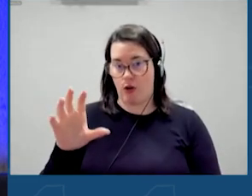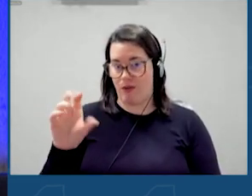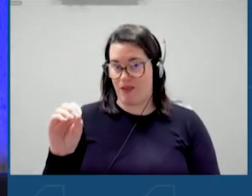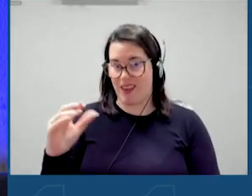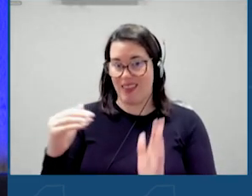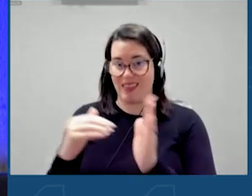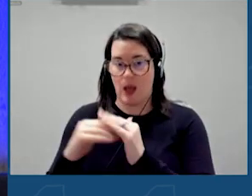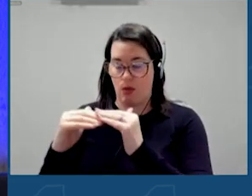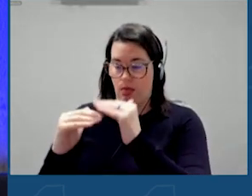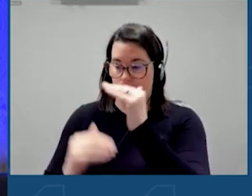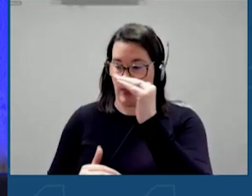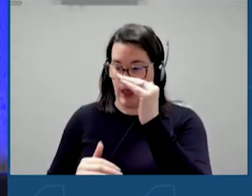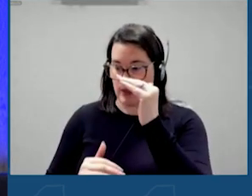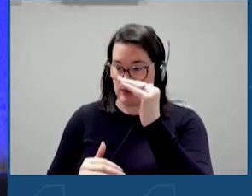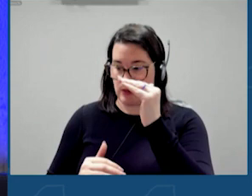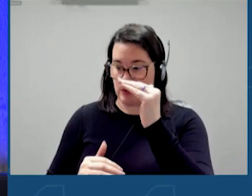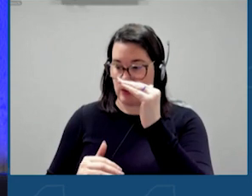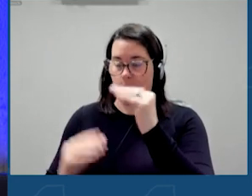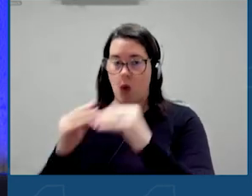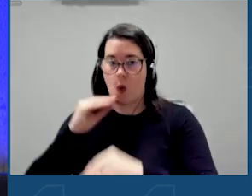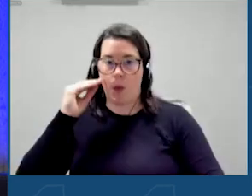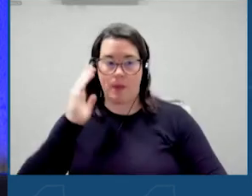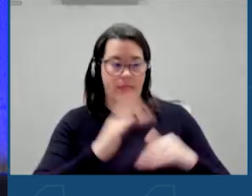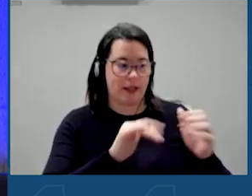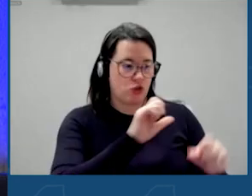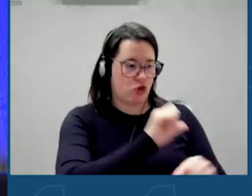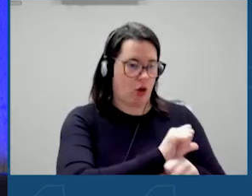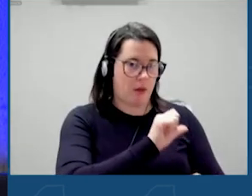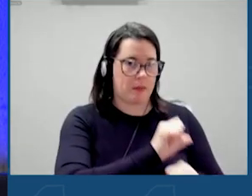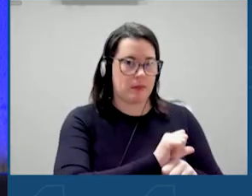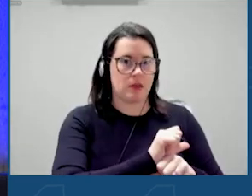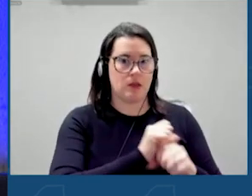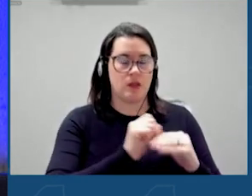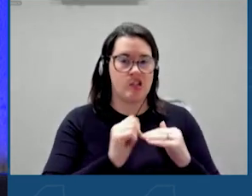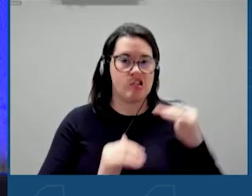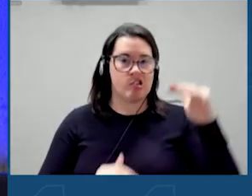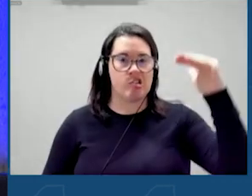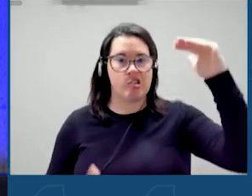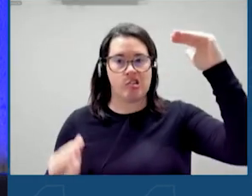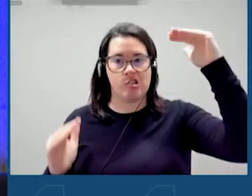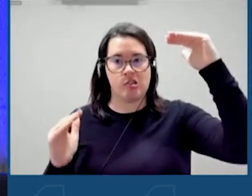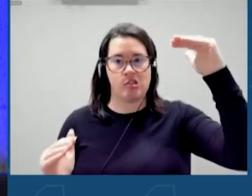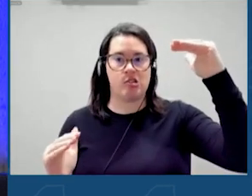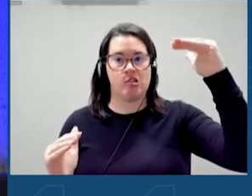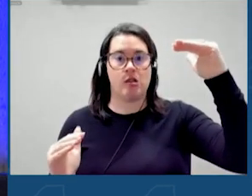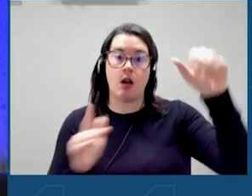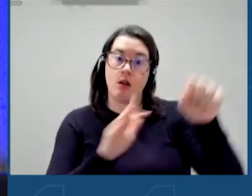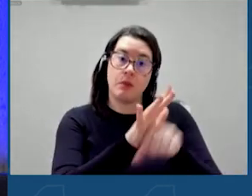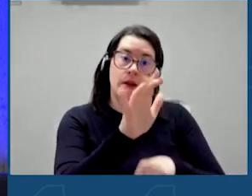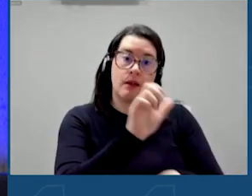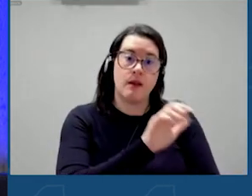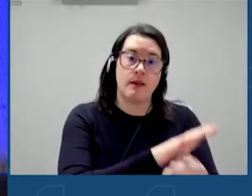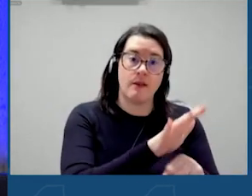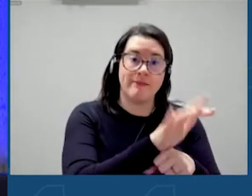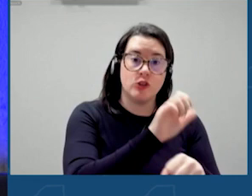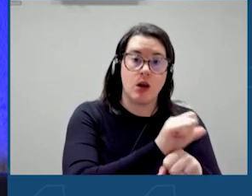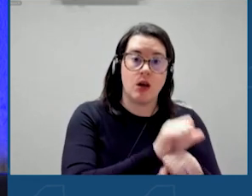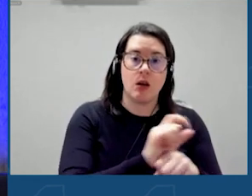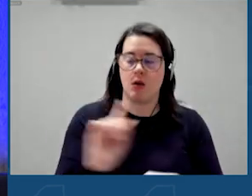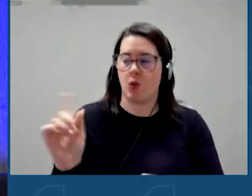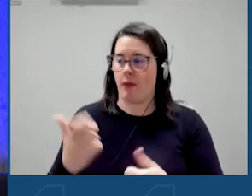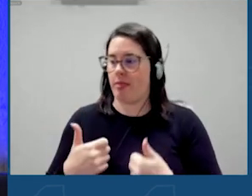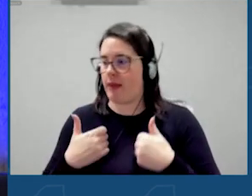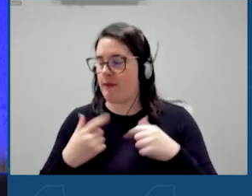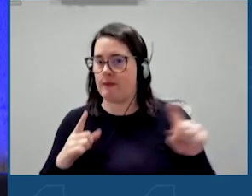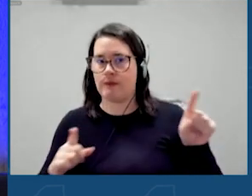than the jobs that were created. Jobs are plentiful, but where are the workers supposed to live? That's the question we're